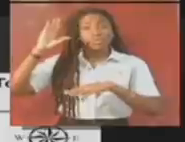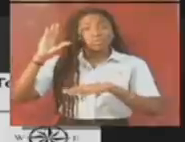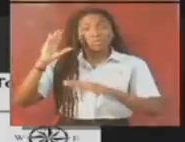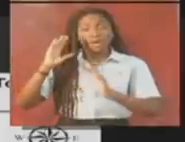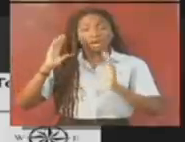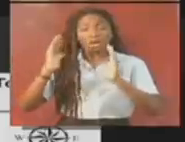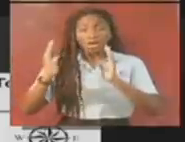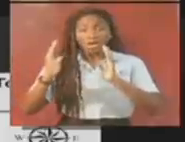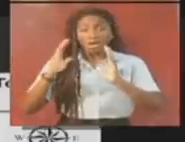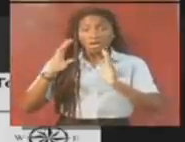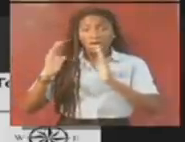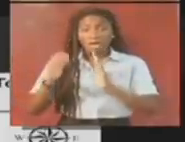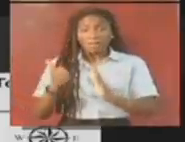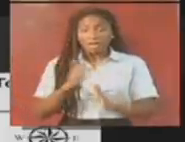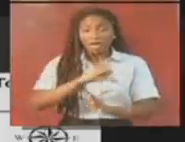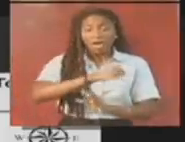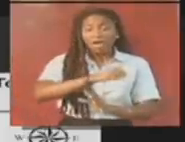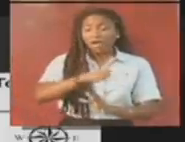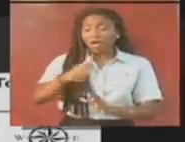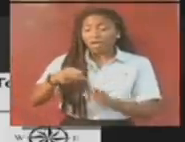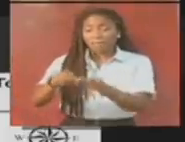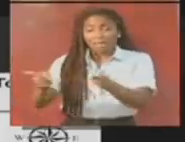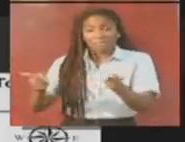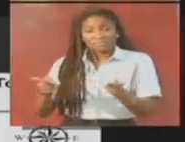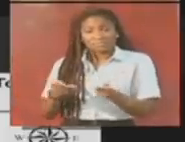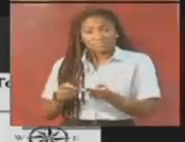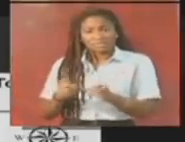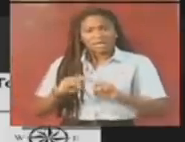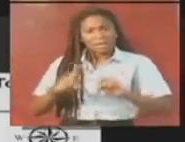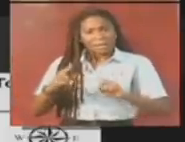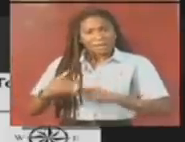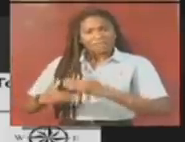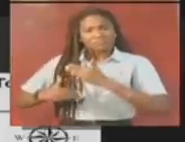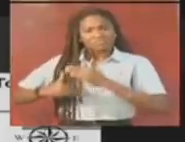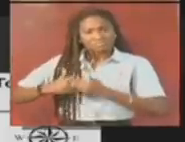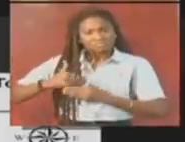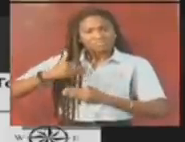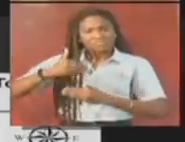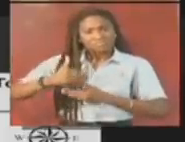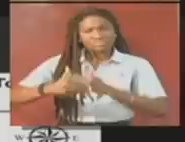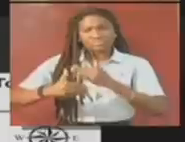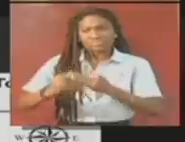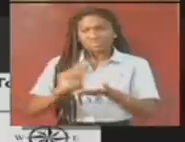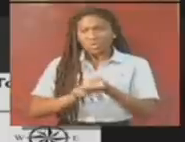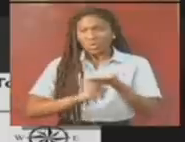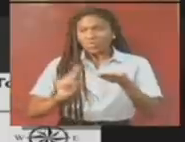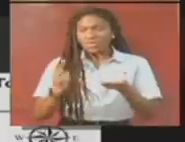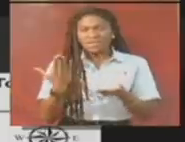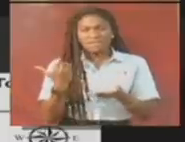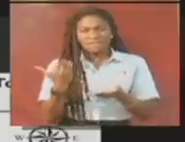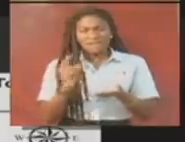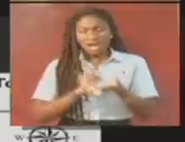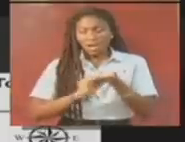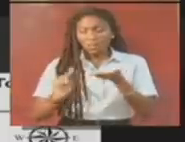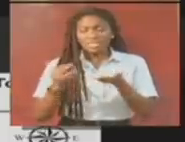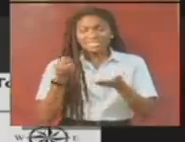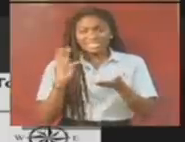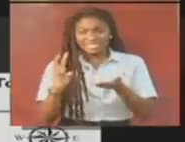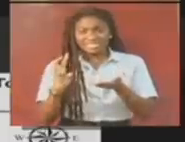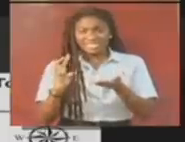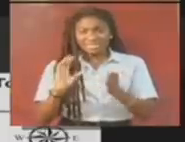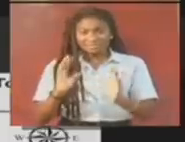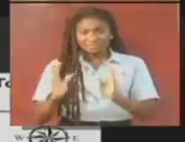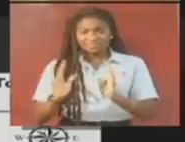However, as we fast forward and we look at epidemiological weeks 15 and 16, which again represents the period